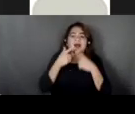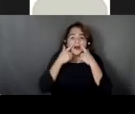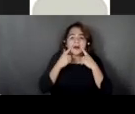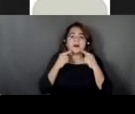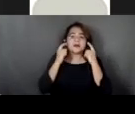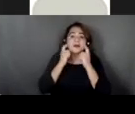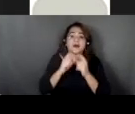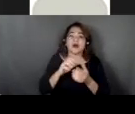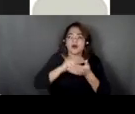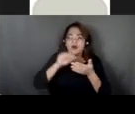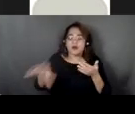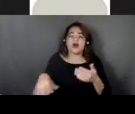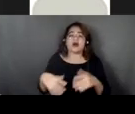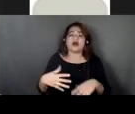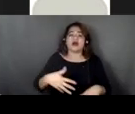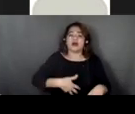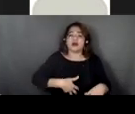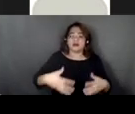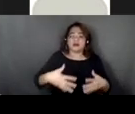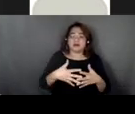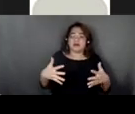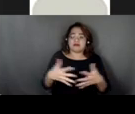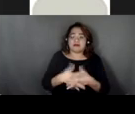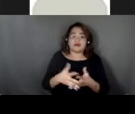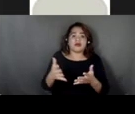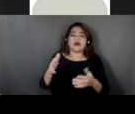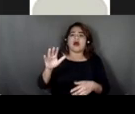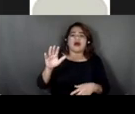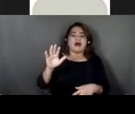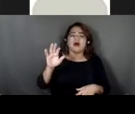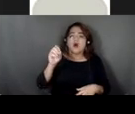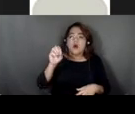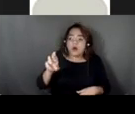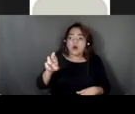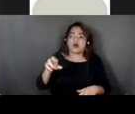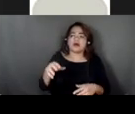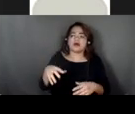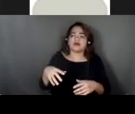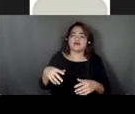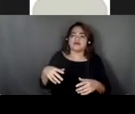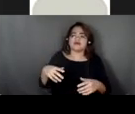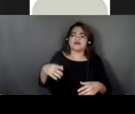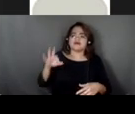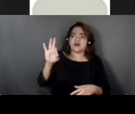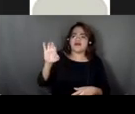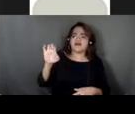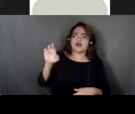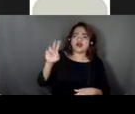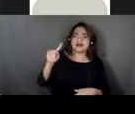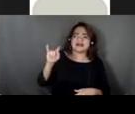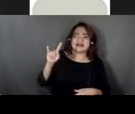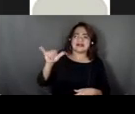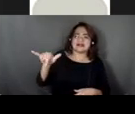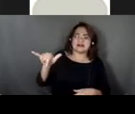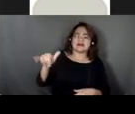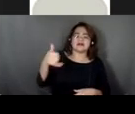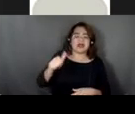all available to minors as appropriate for what they need for their care.